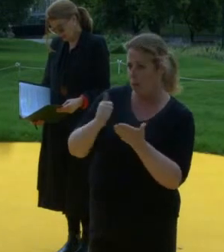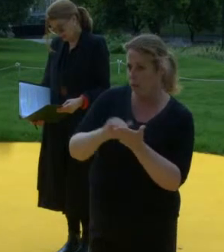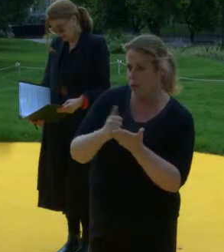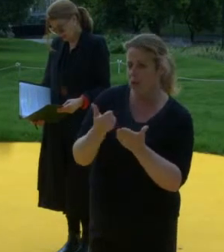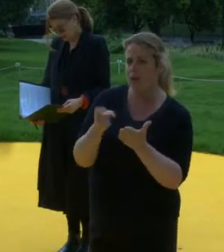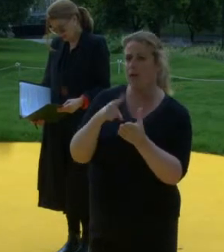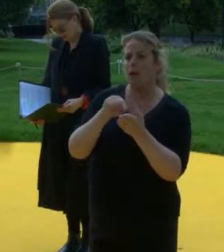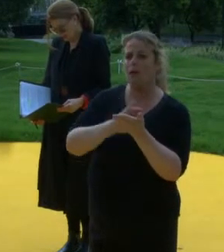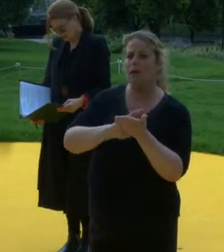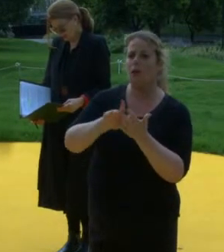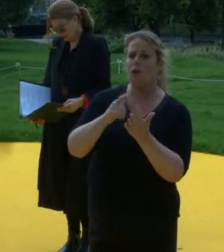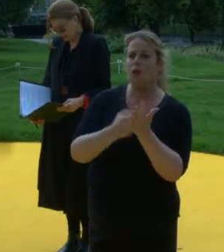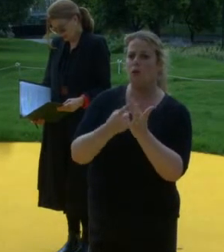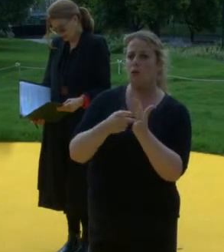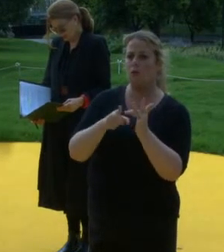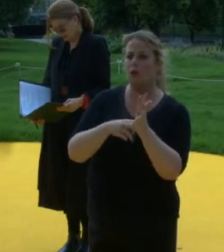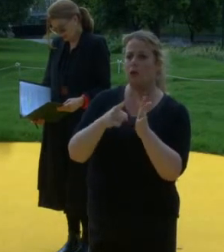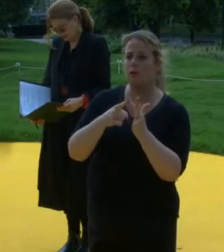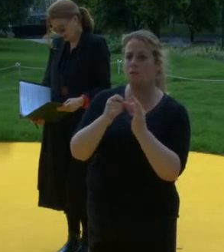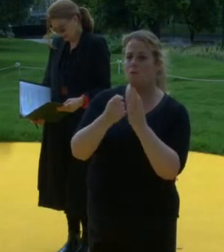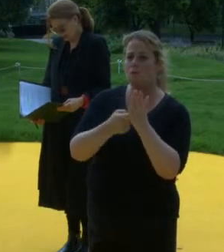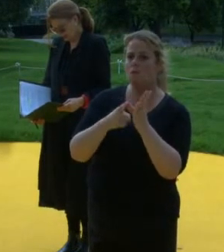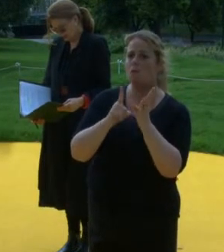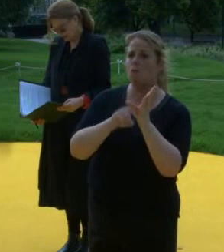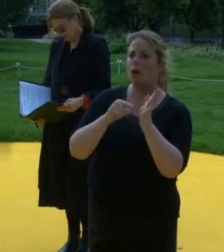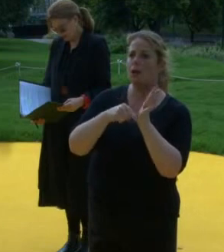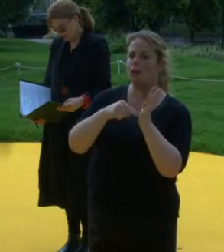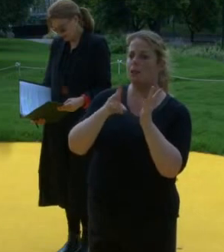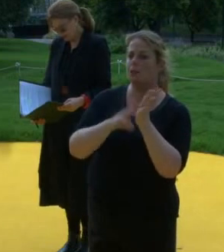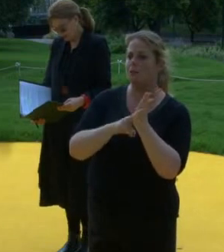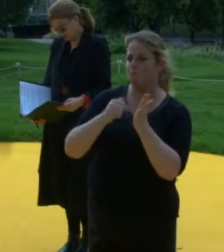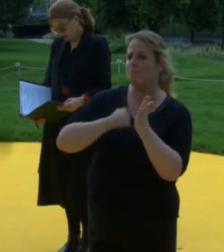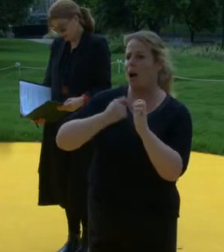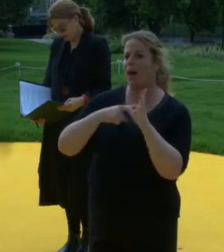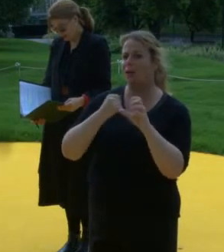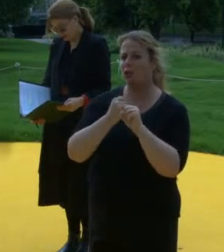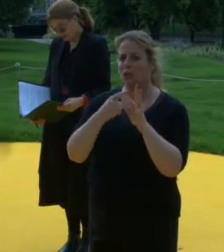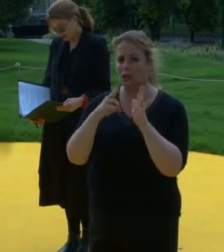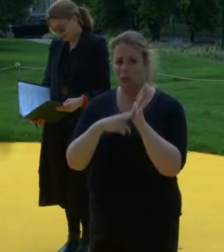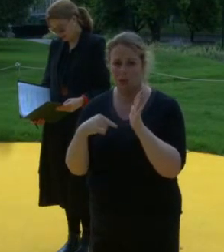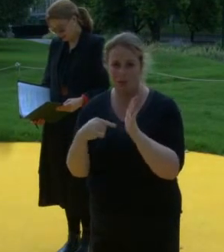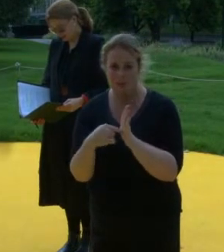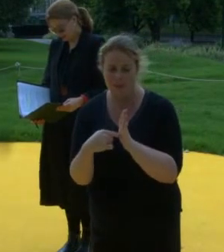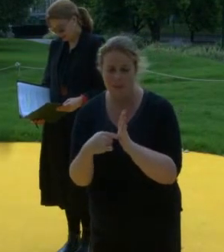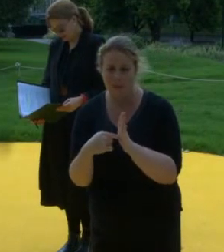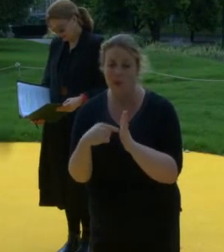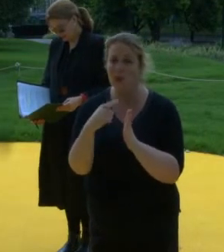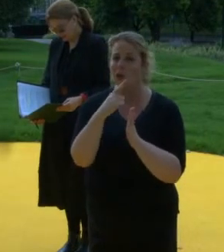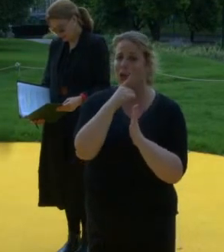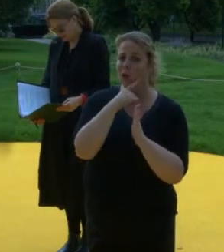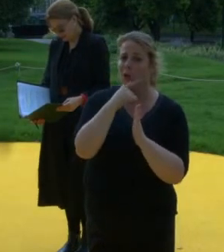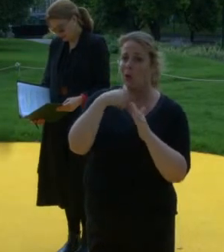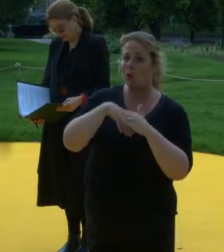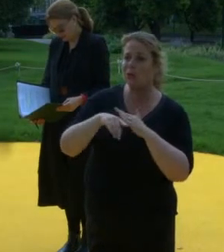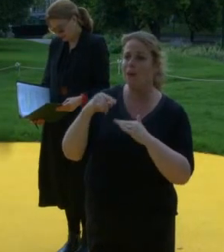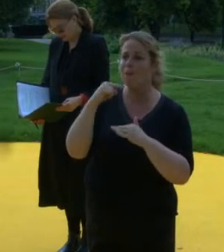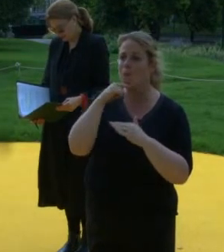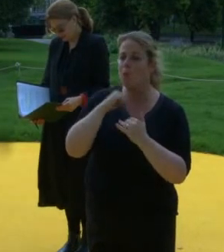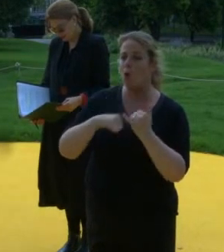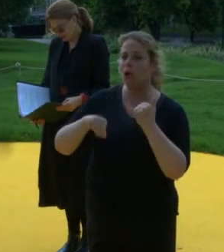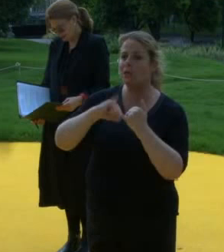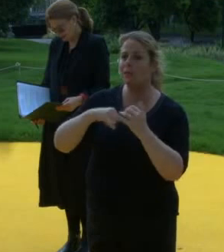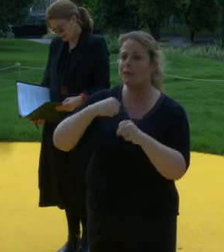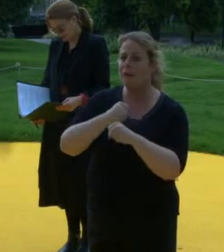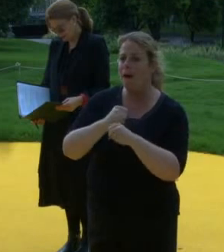Catherine Drayton in particular, who is my agent. Girls and Boys Cars is a book